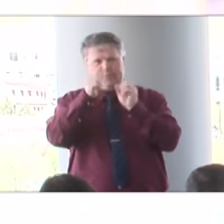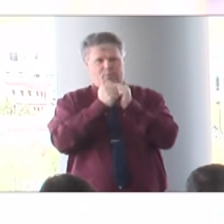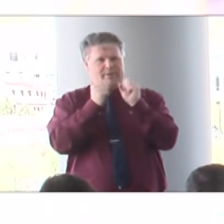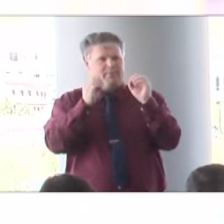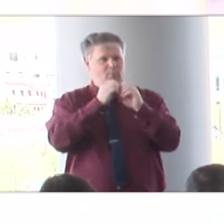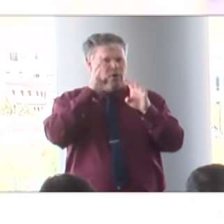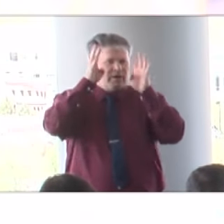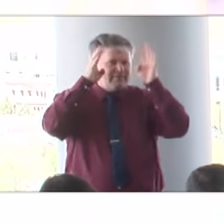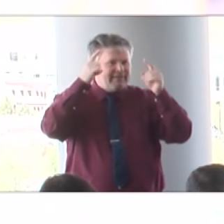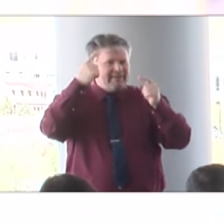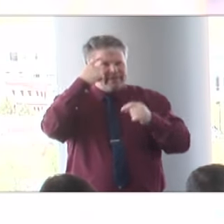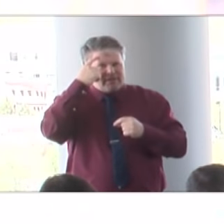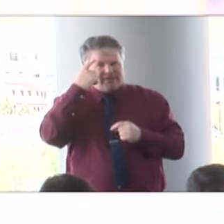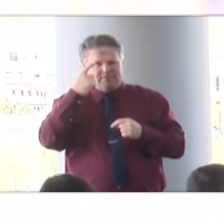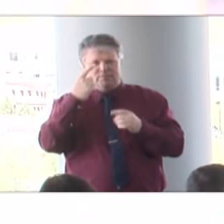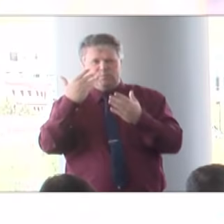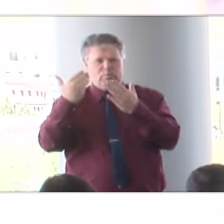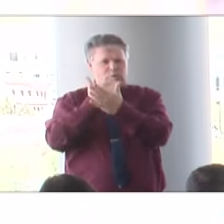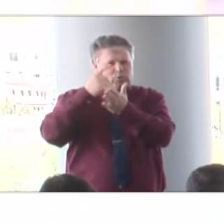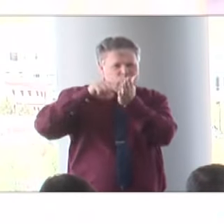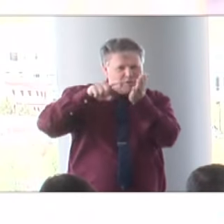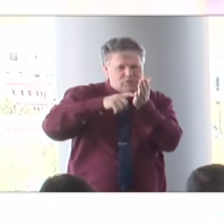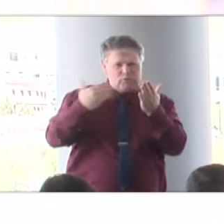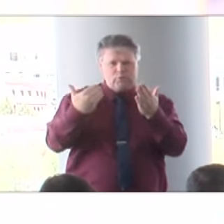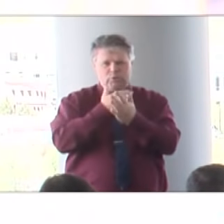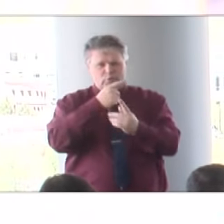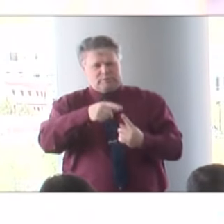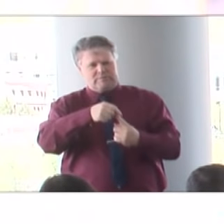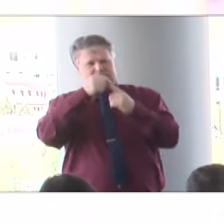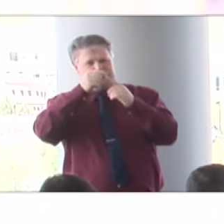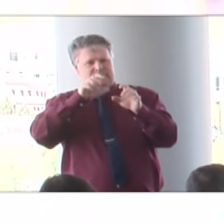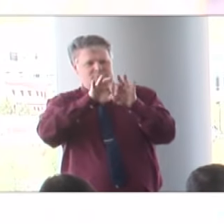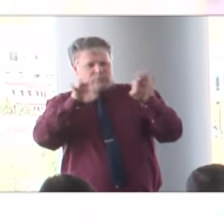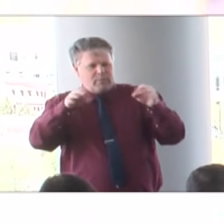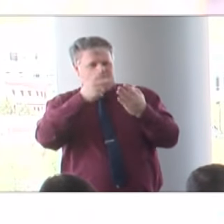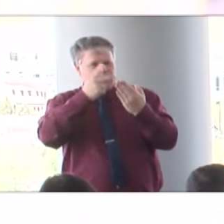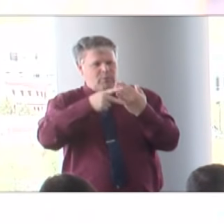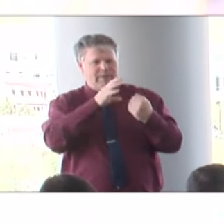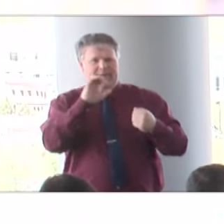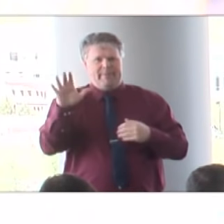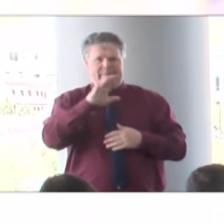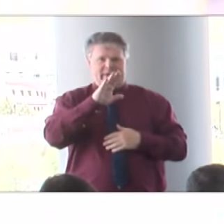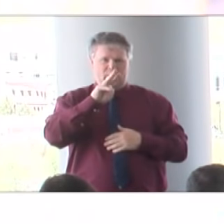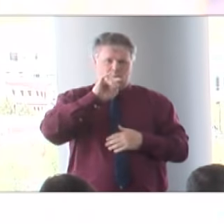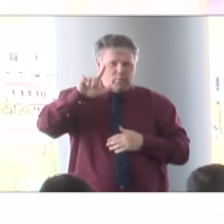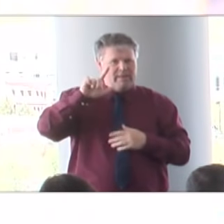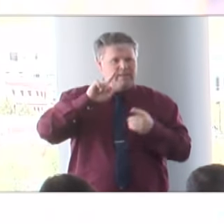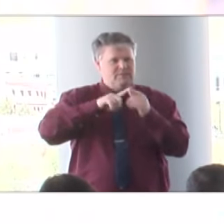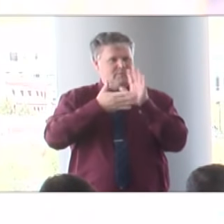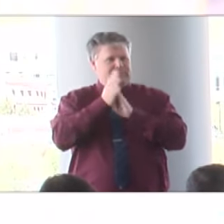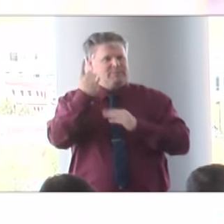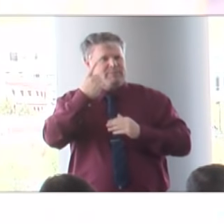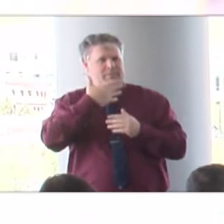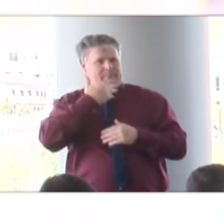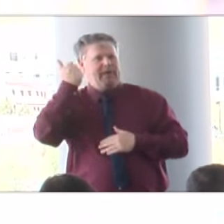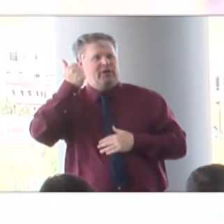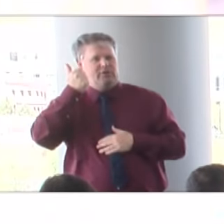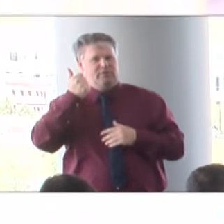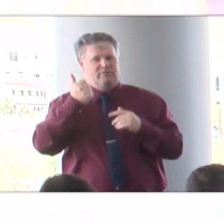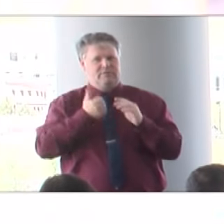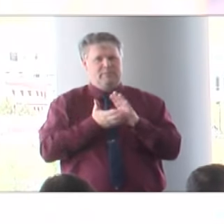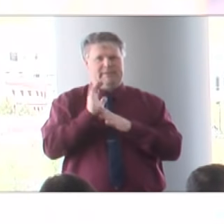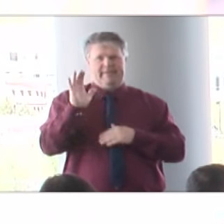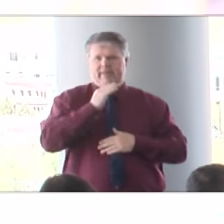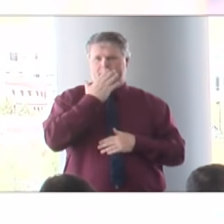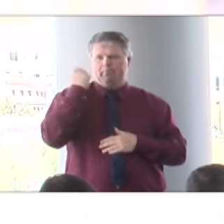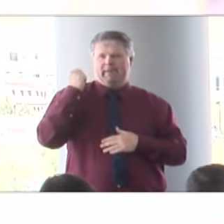innovative thinking, path-breaking research, unique degree programs, and a great will to become something better, to be